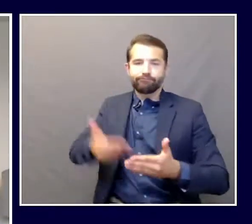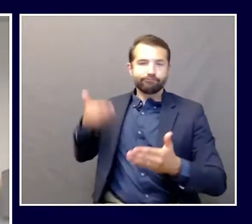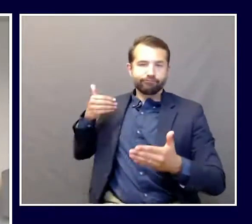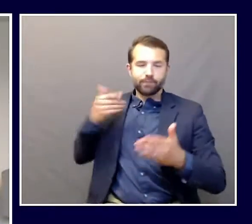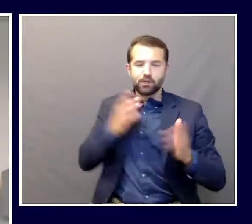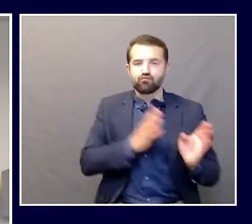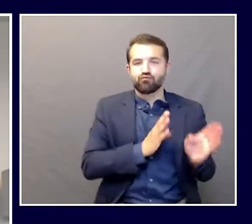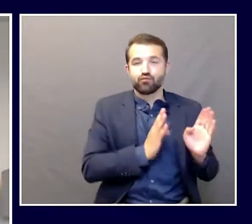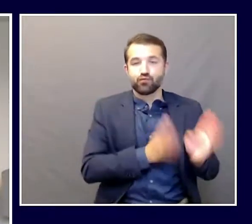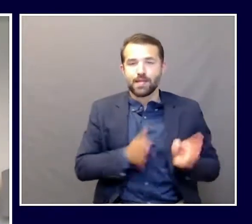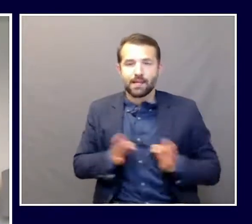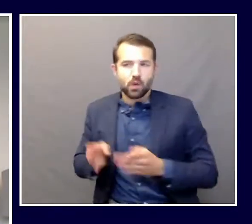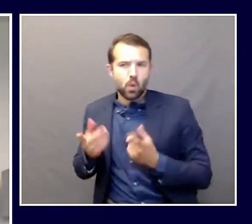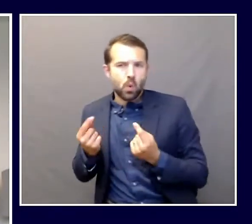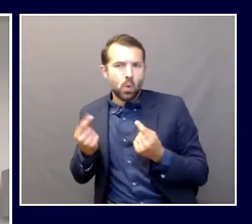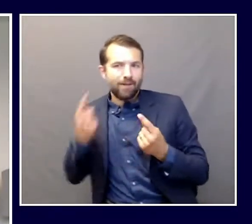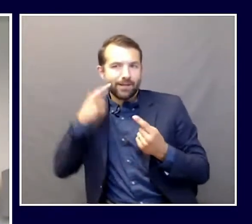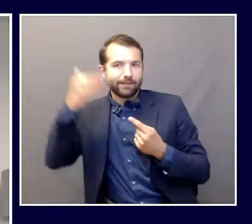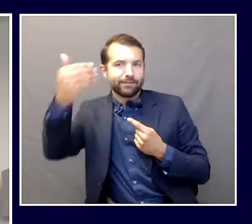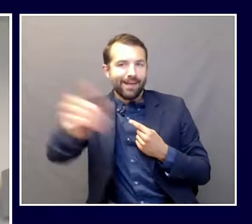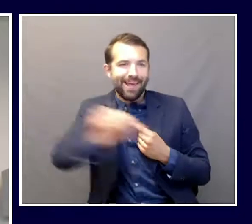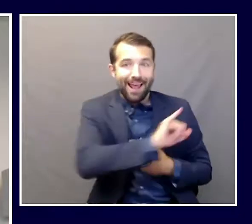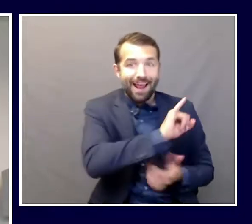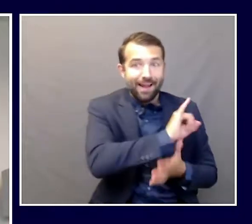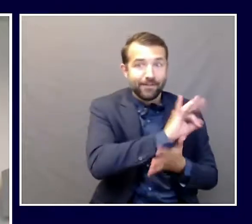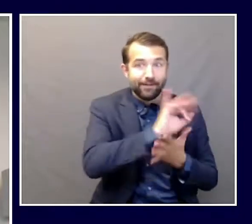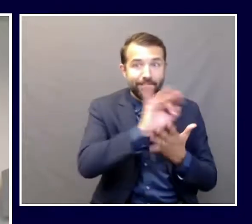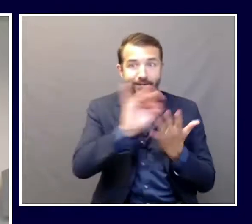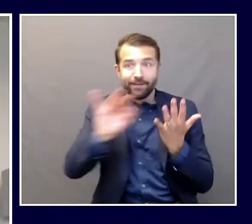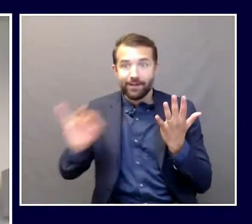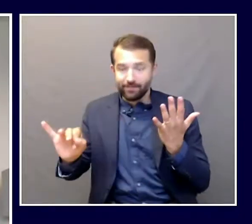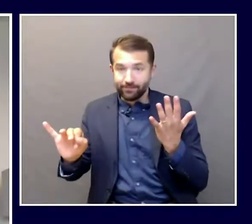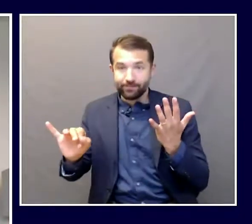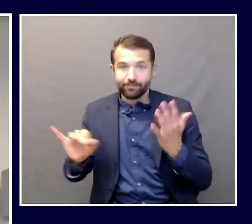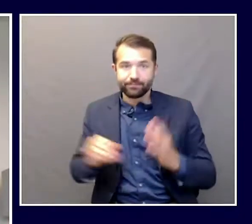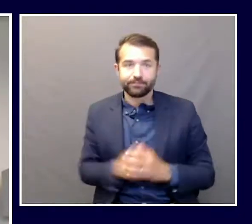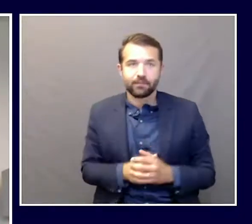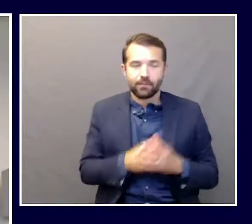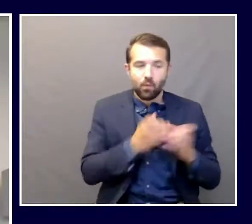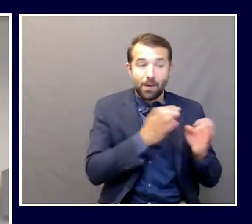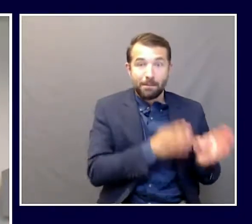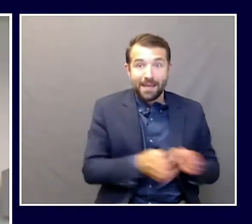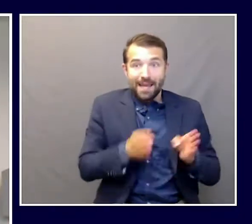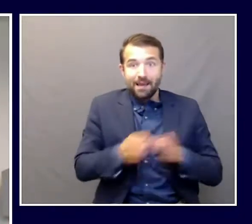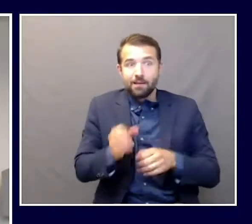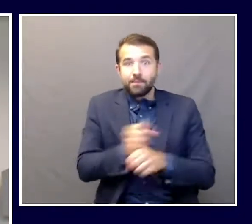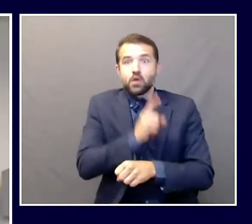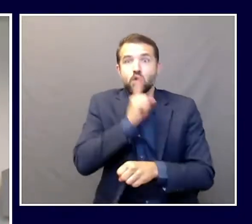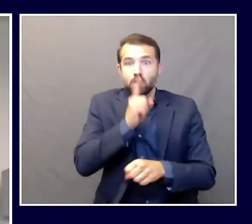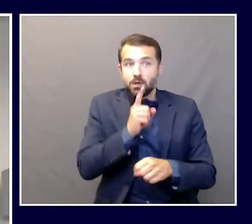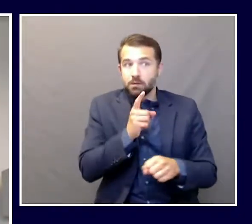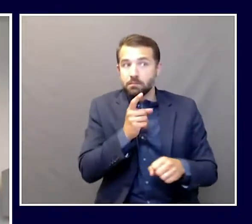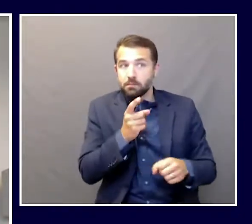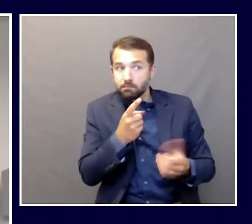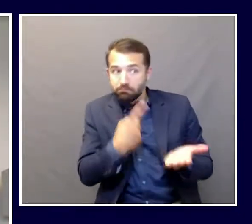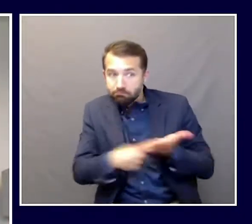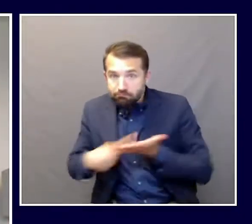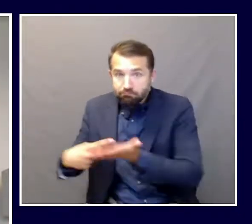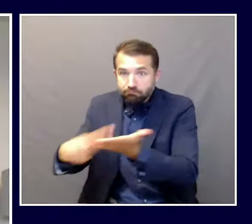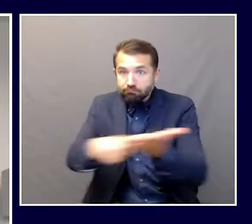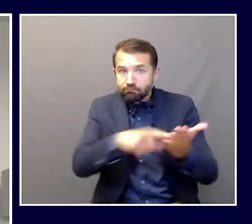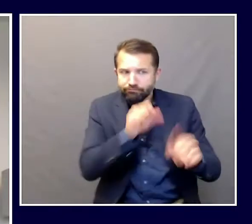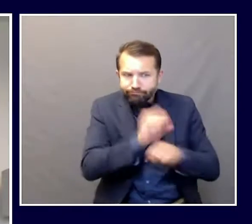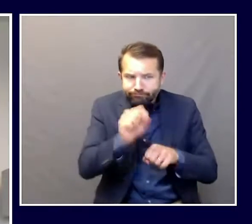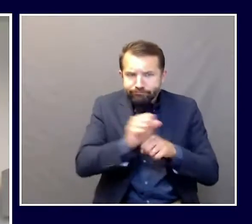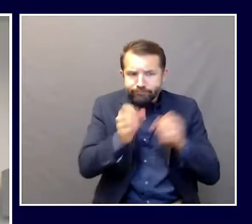get a system in place. So our team, even though they've been working nonstop, we're starting the process of thinking about and